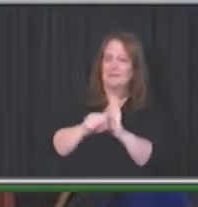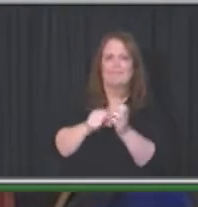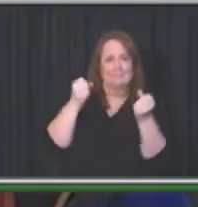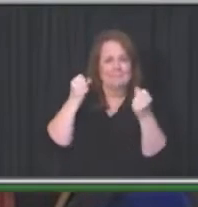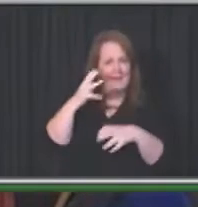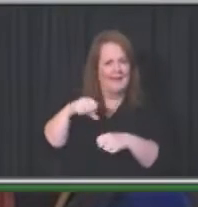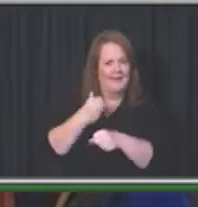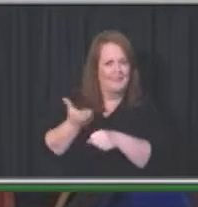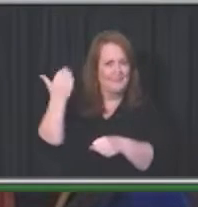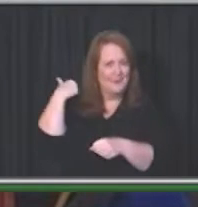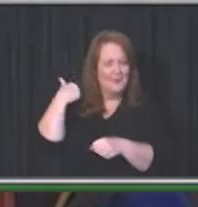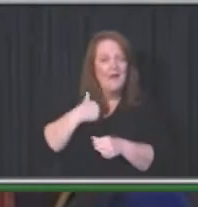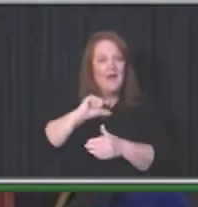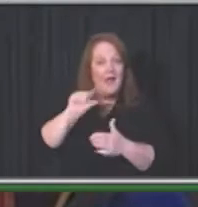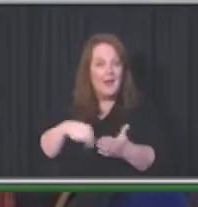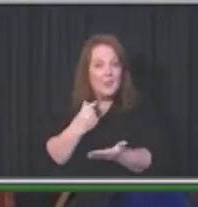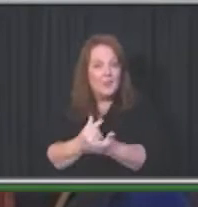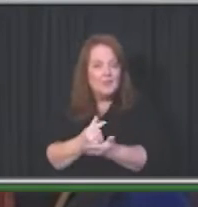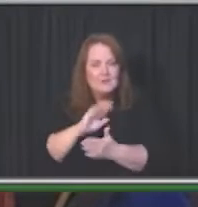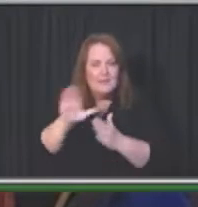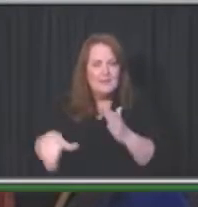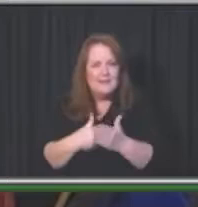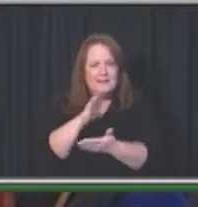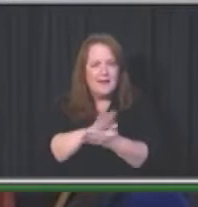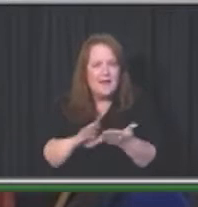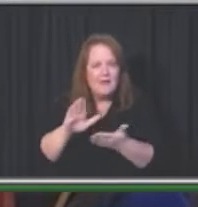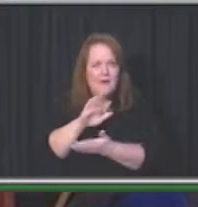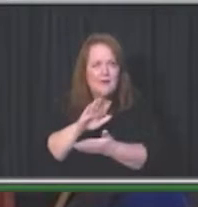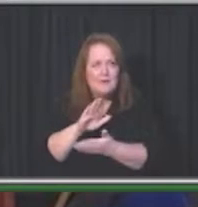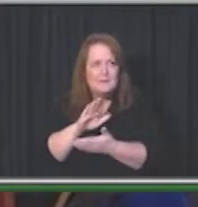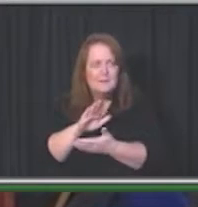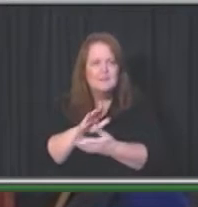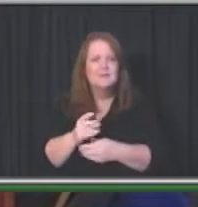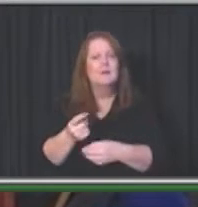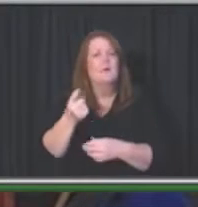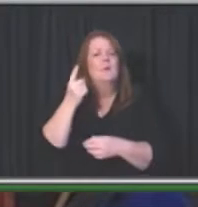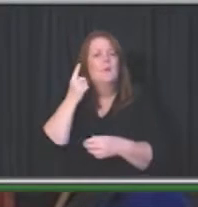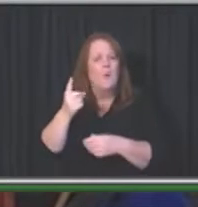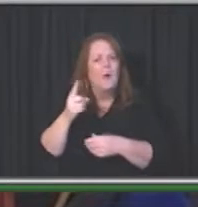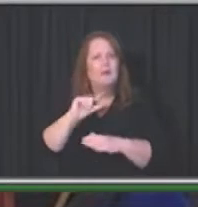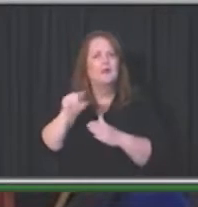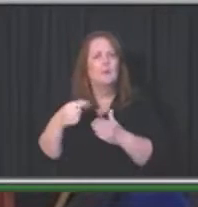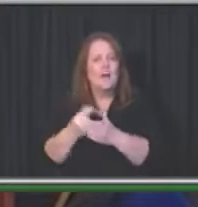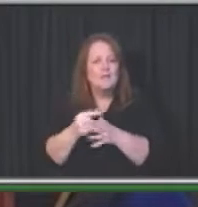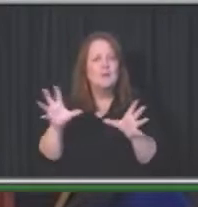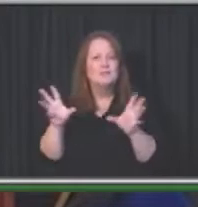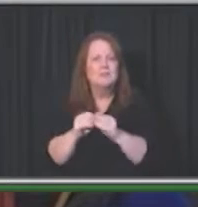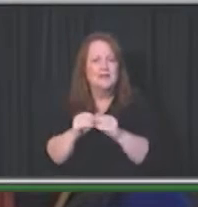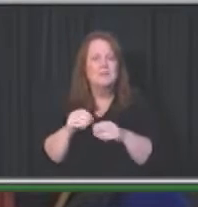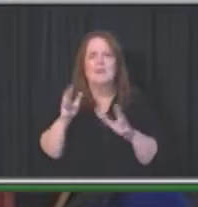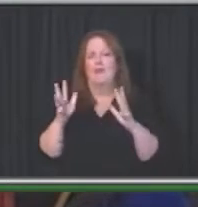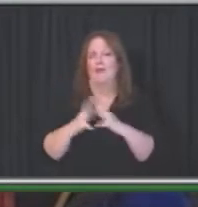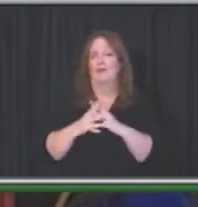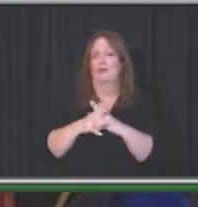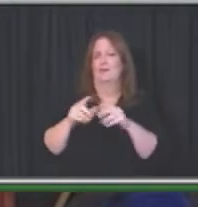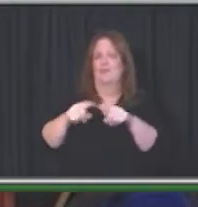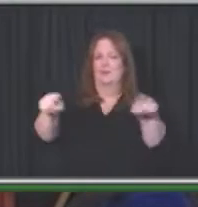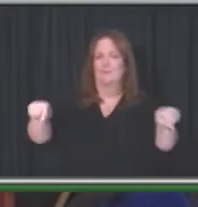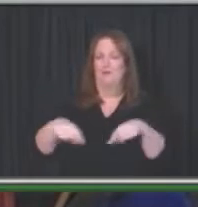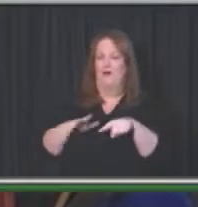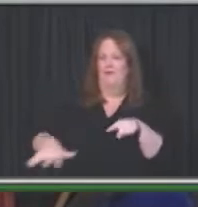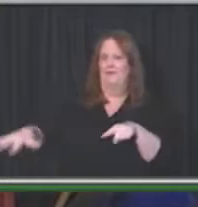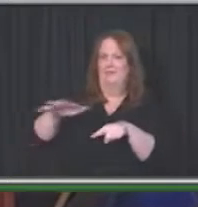years ago, when I graduated, the whole school was in one session on the football field, and that was it. Nothing like this. This is